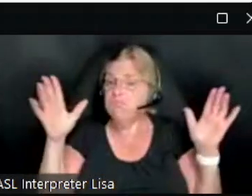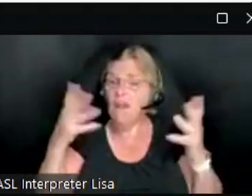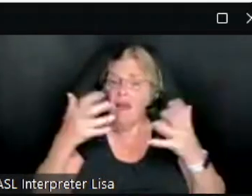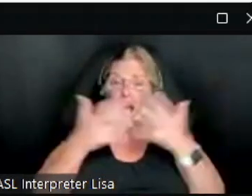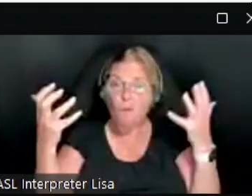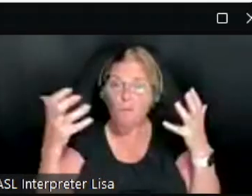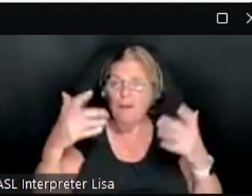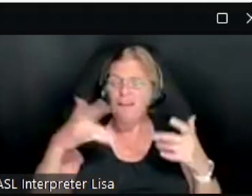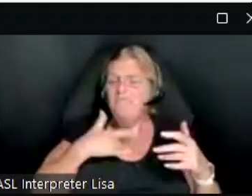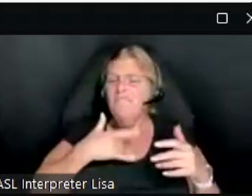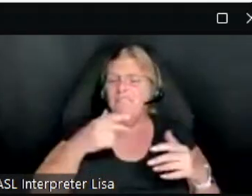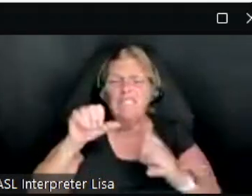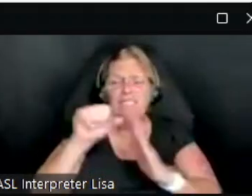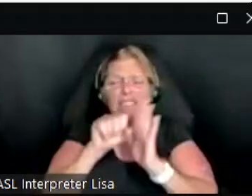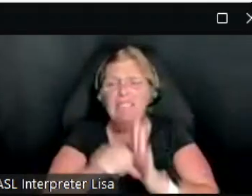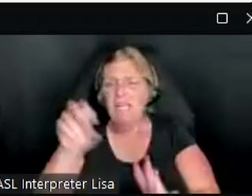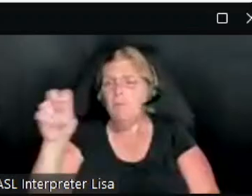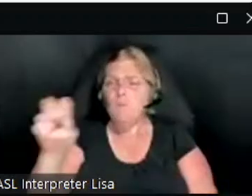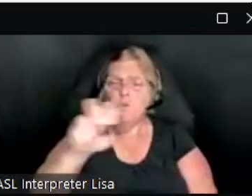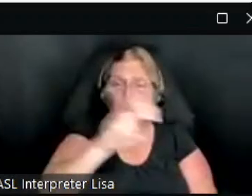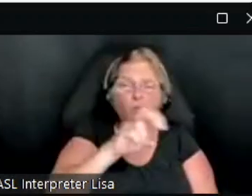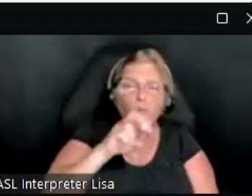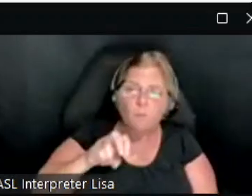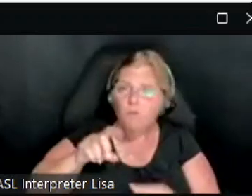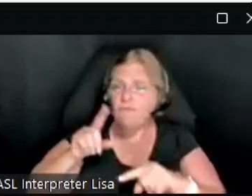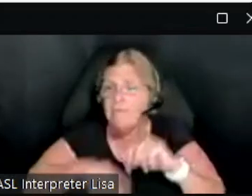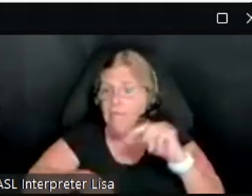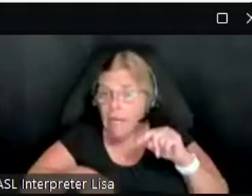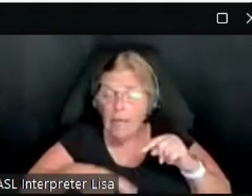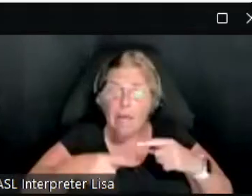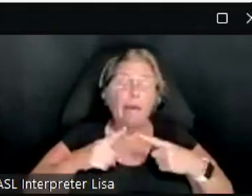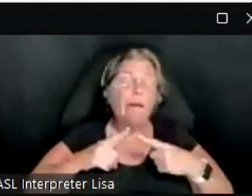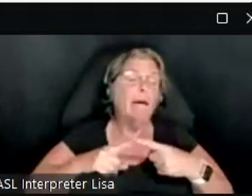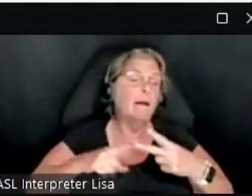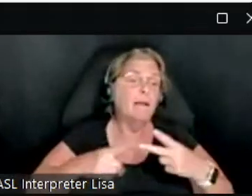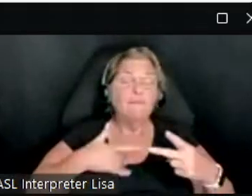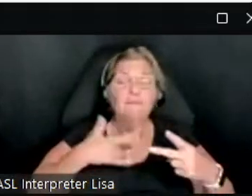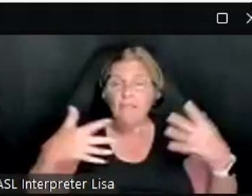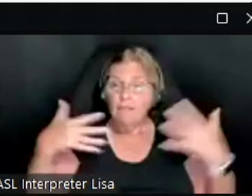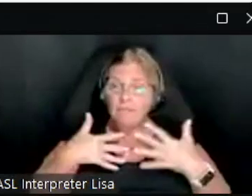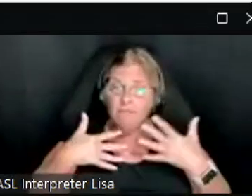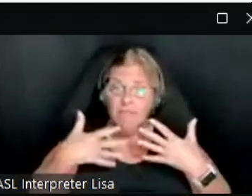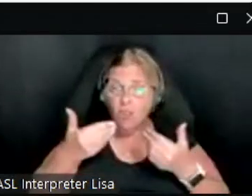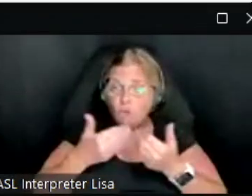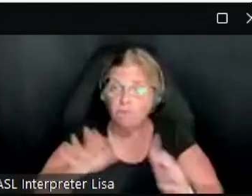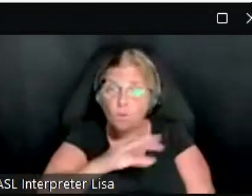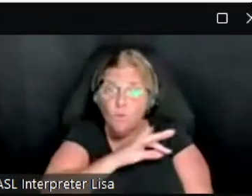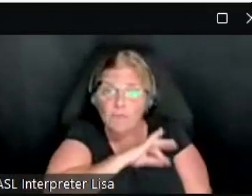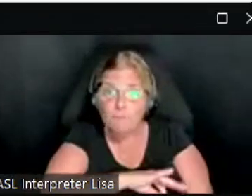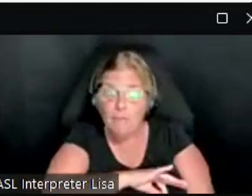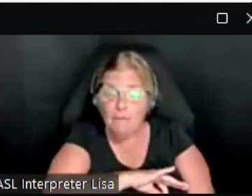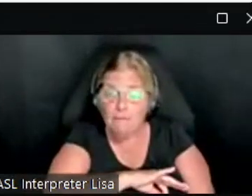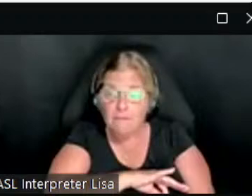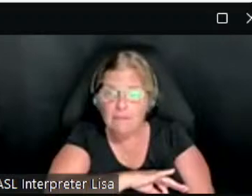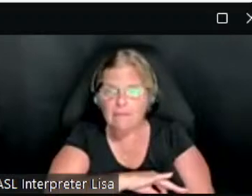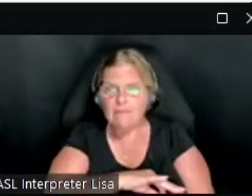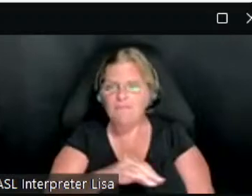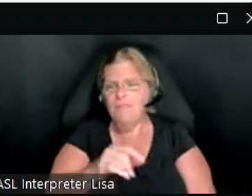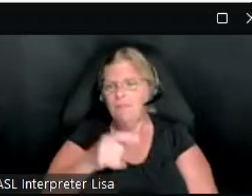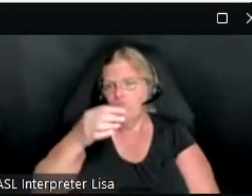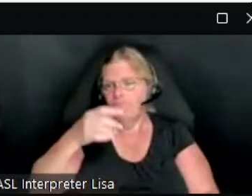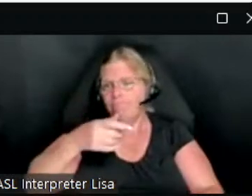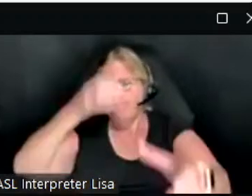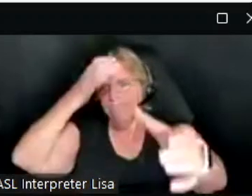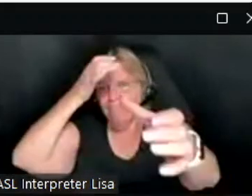move around the state based on where the need is? Is there fear for losing benefits? And that's something I'm not so much of an expert on, being